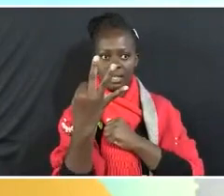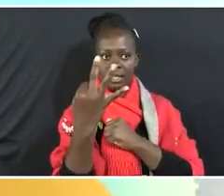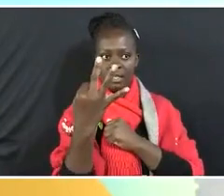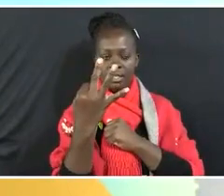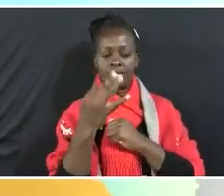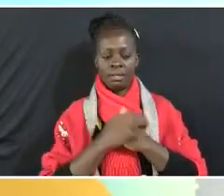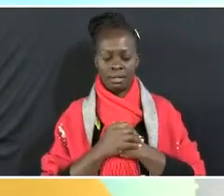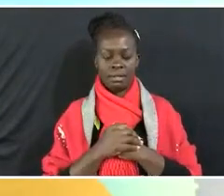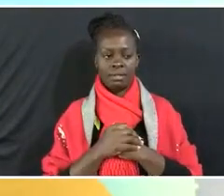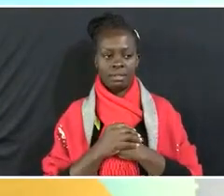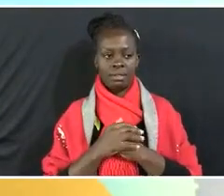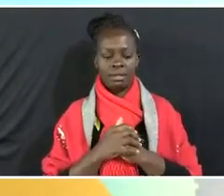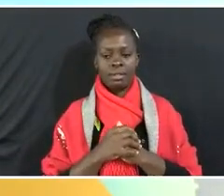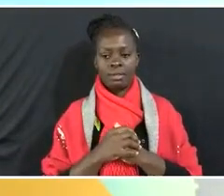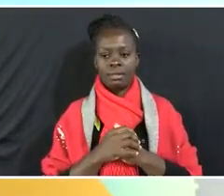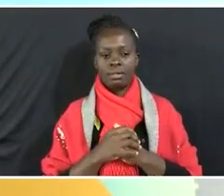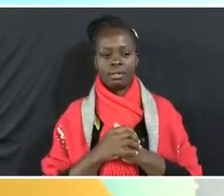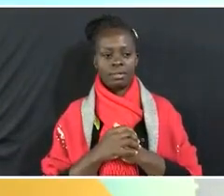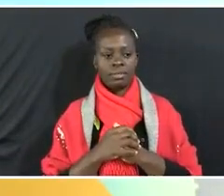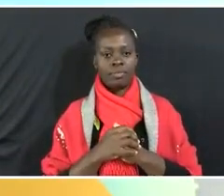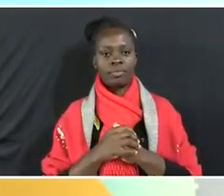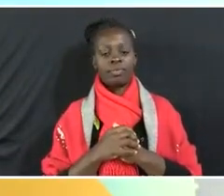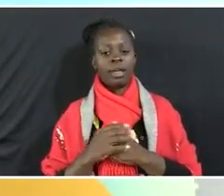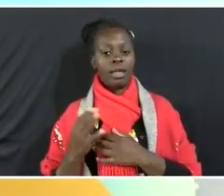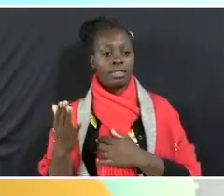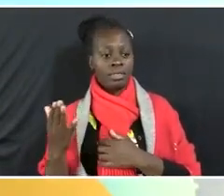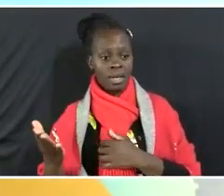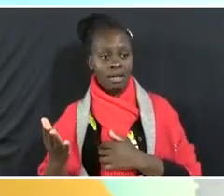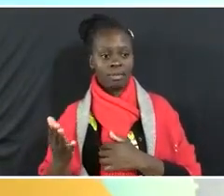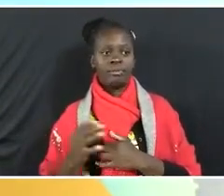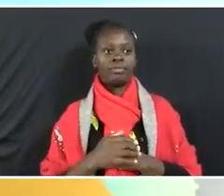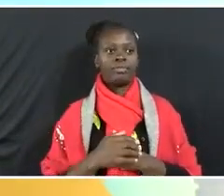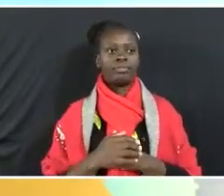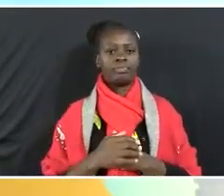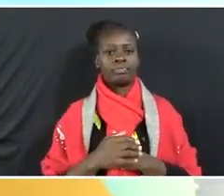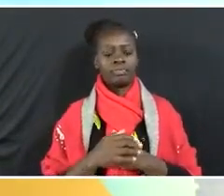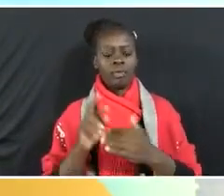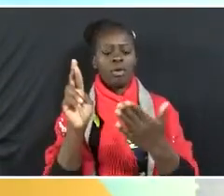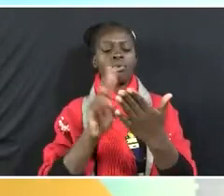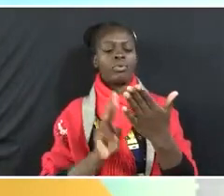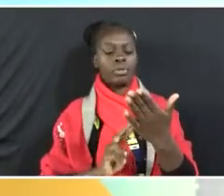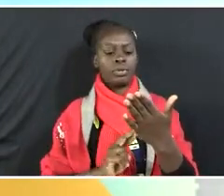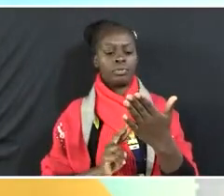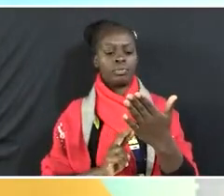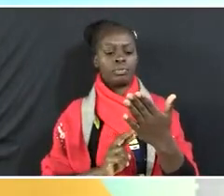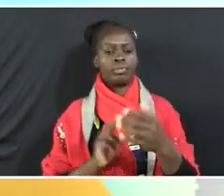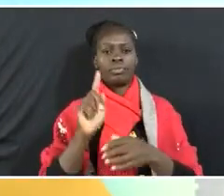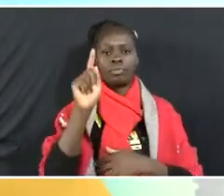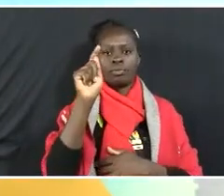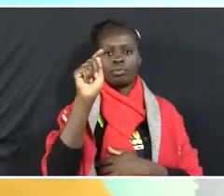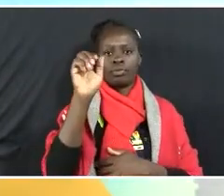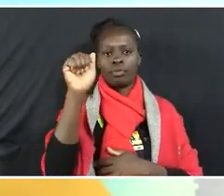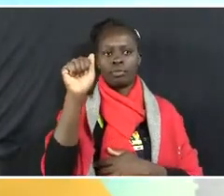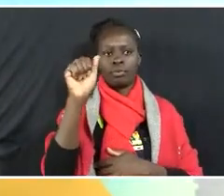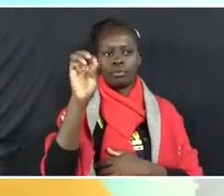called Tamar. Tamar is the sister to Absalom. And